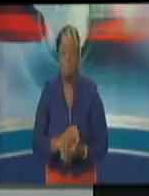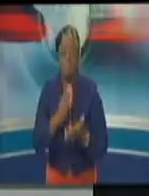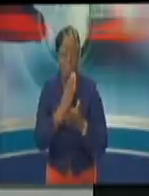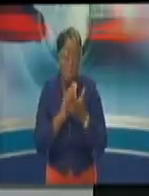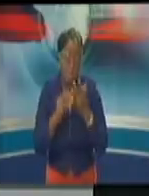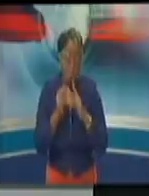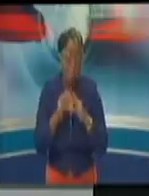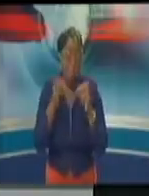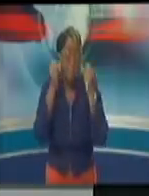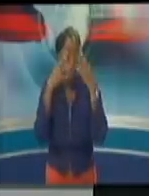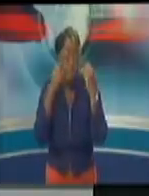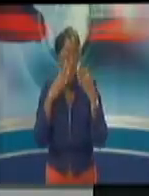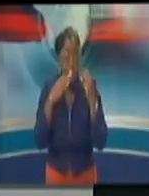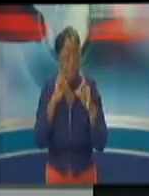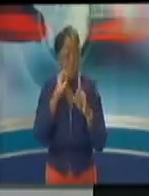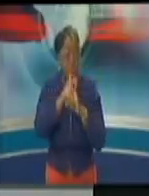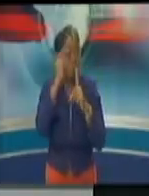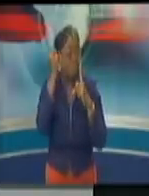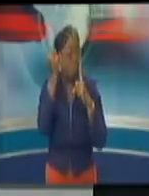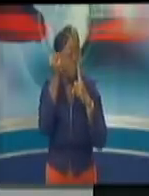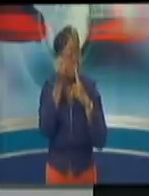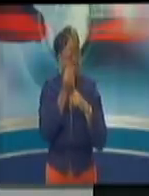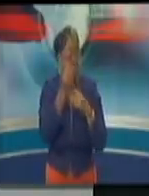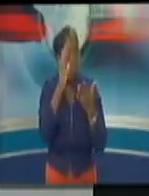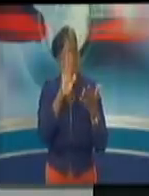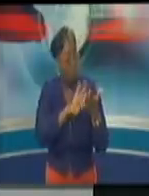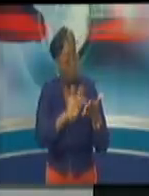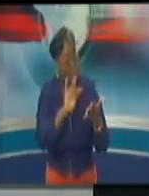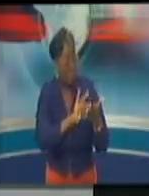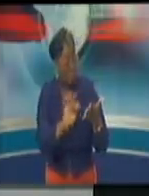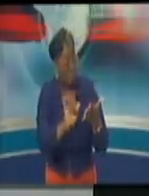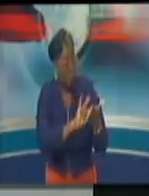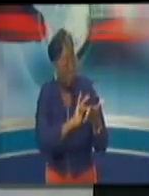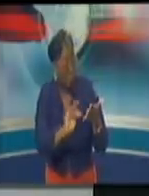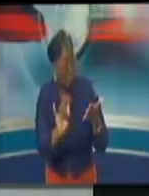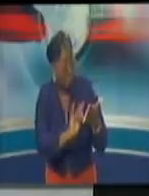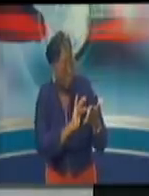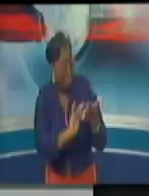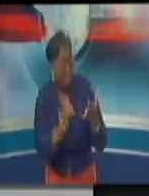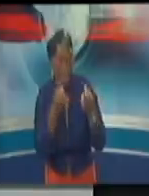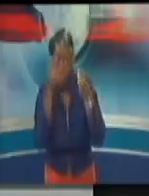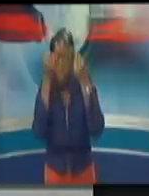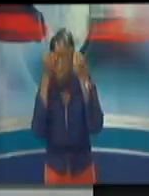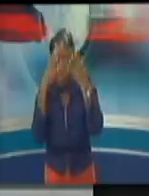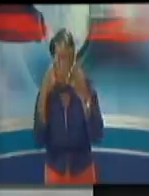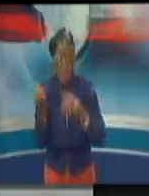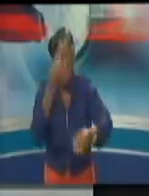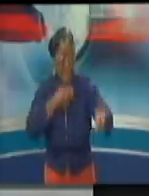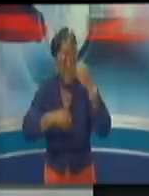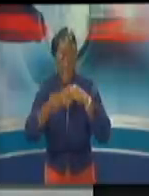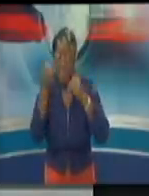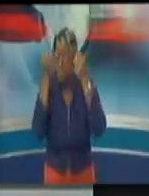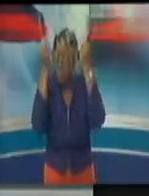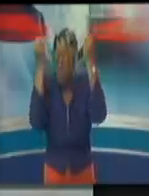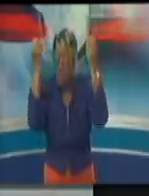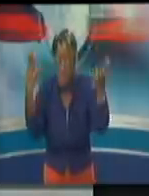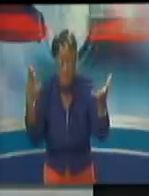Any advice for them? They may be tempted to leave their home more than, you know, people who have access. You also mentioned that, you know,